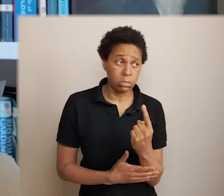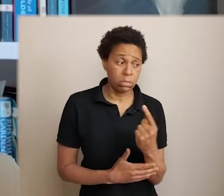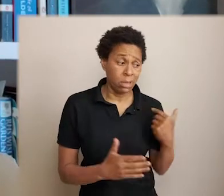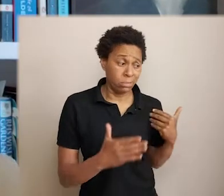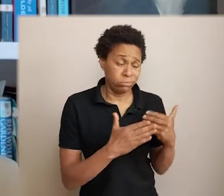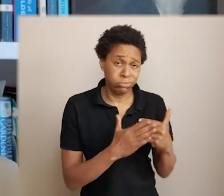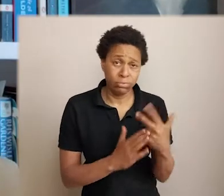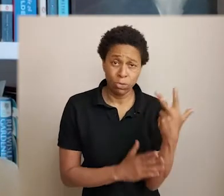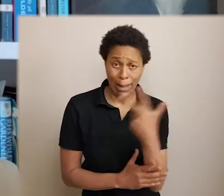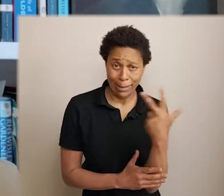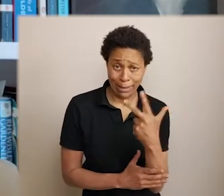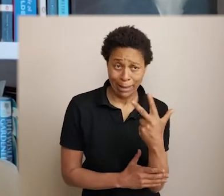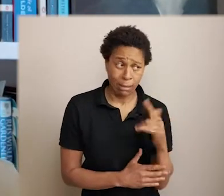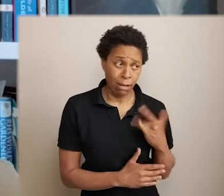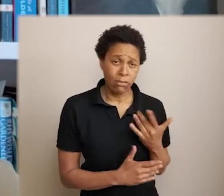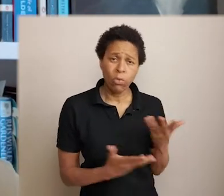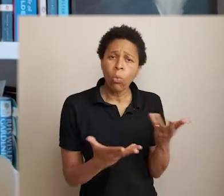was spent in Worthing.